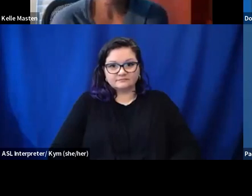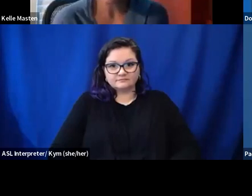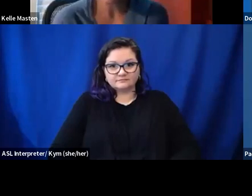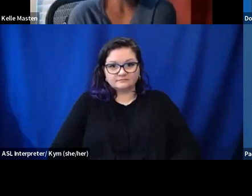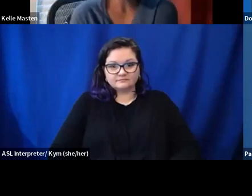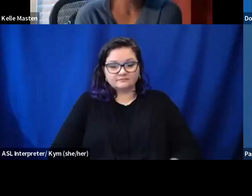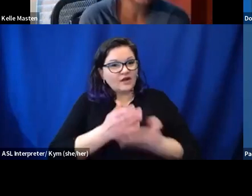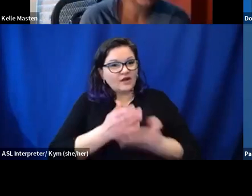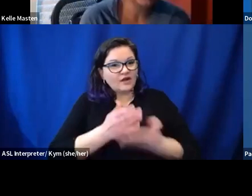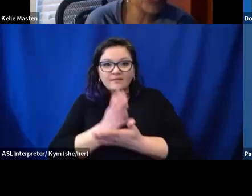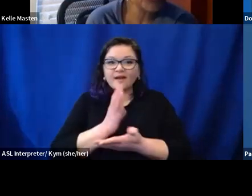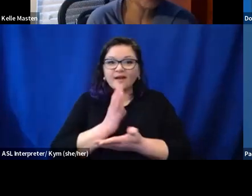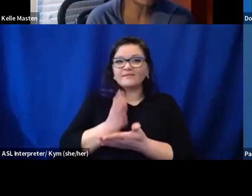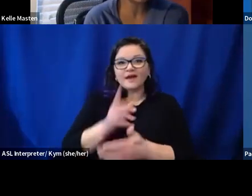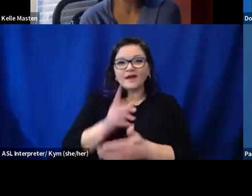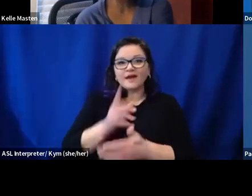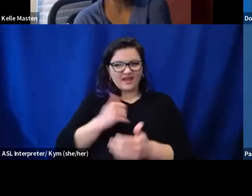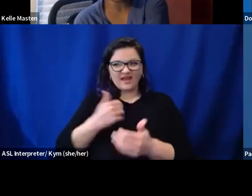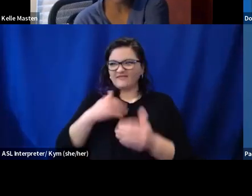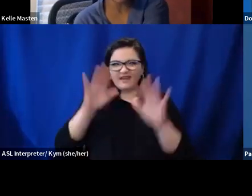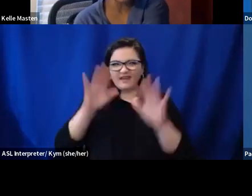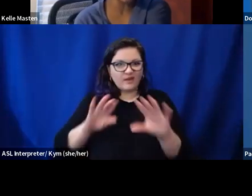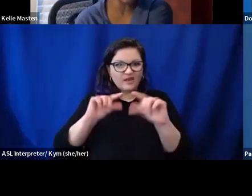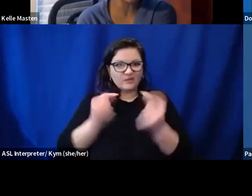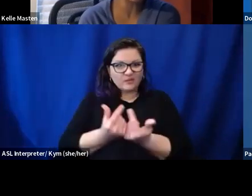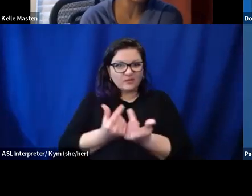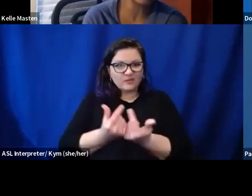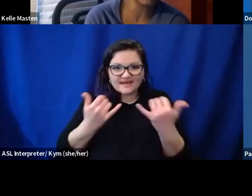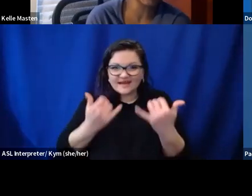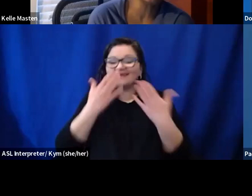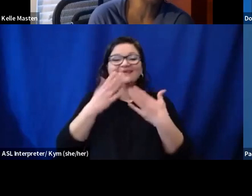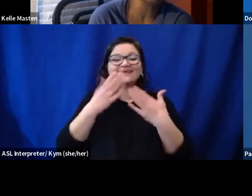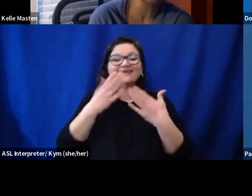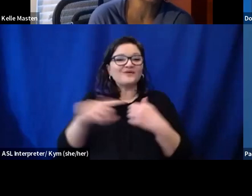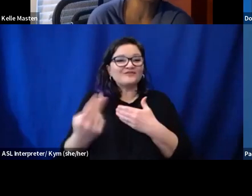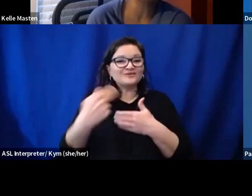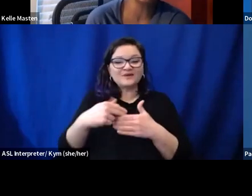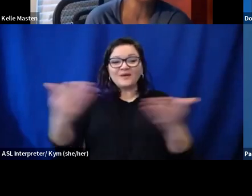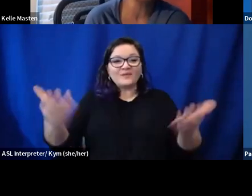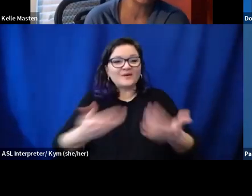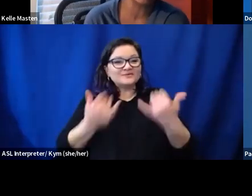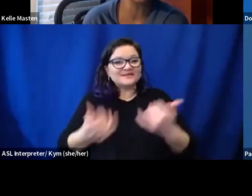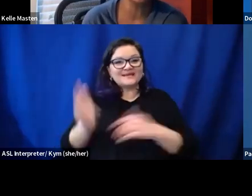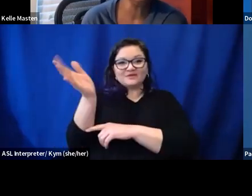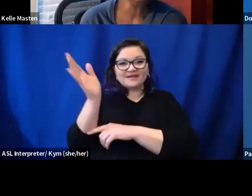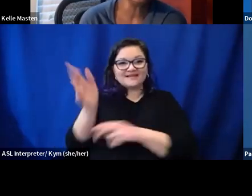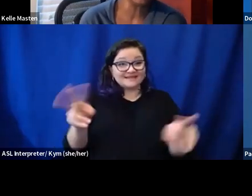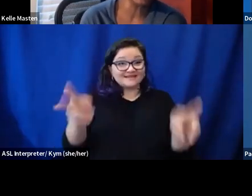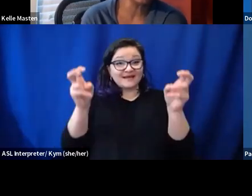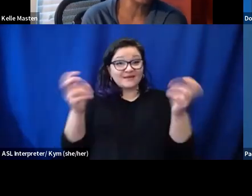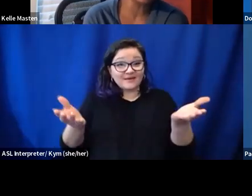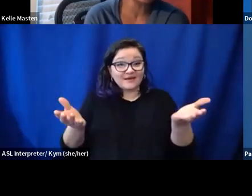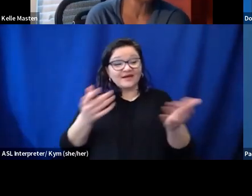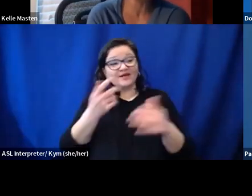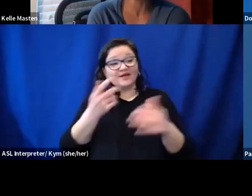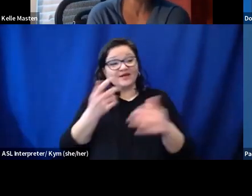All right, looks like we have a great group today. Thank you all for joining us and welcome to today's presentation titled, The